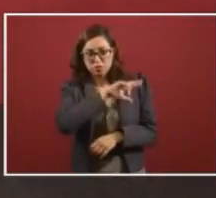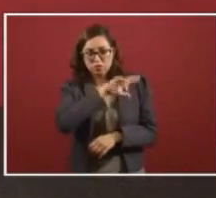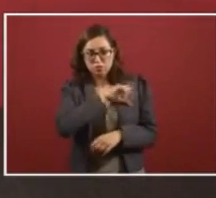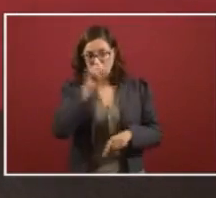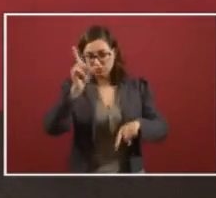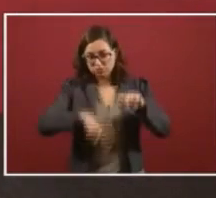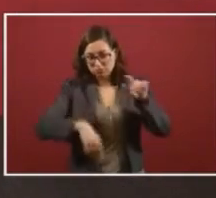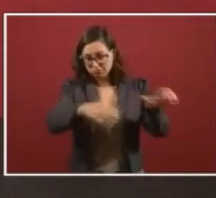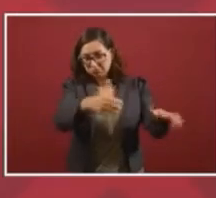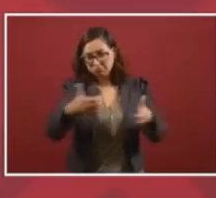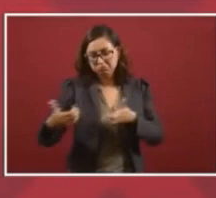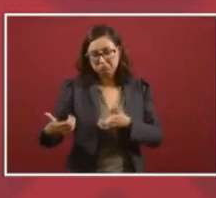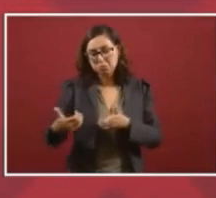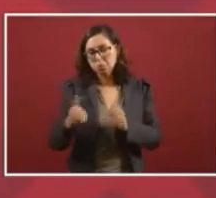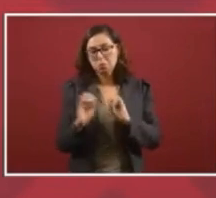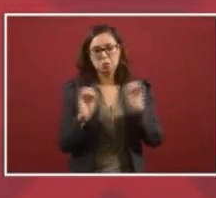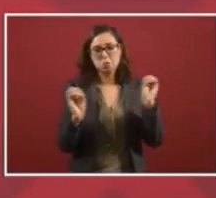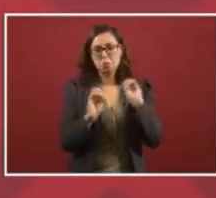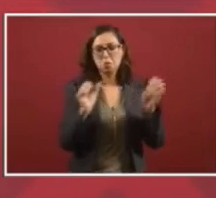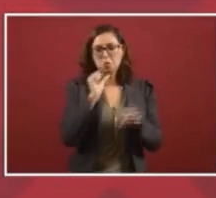Any private goods?